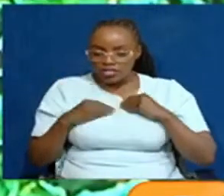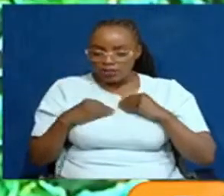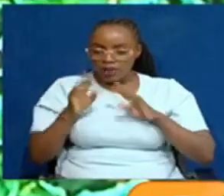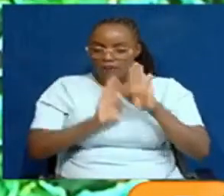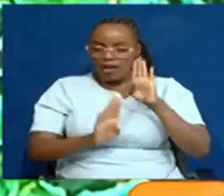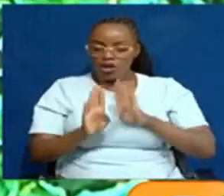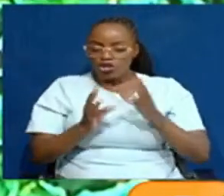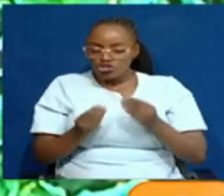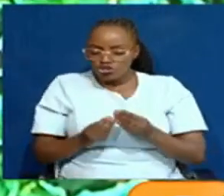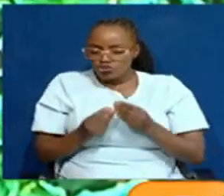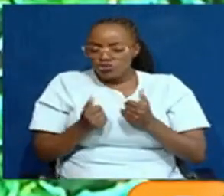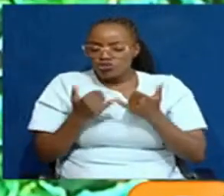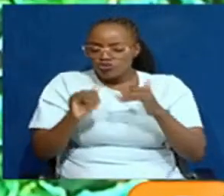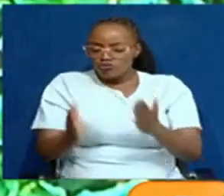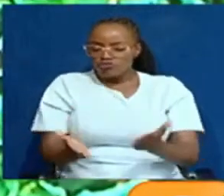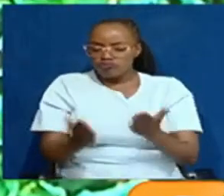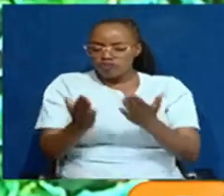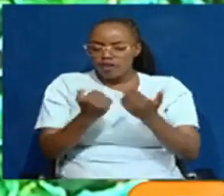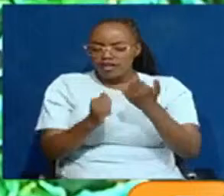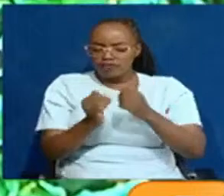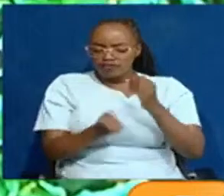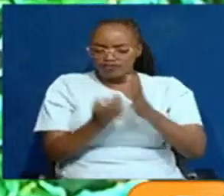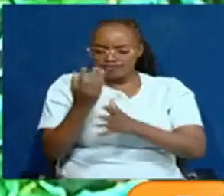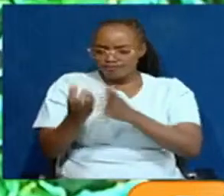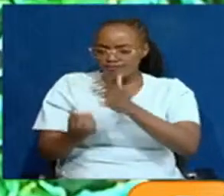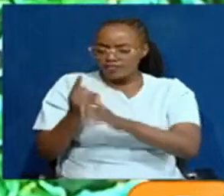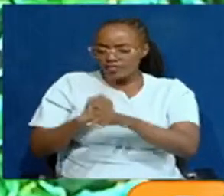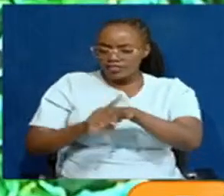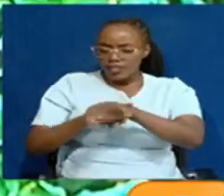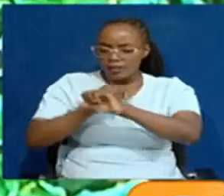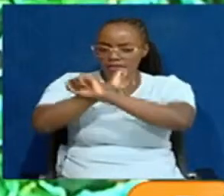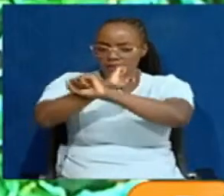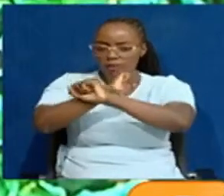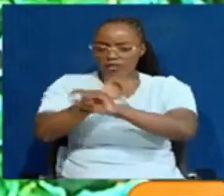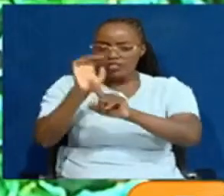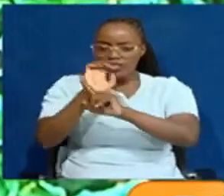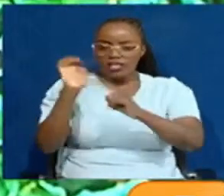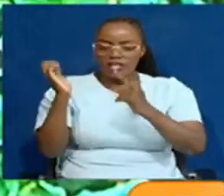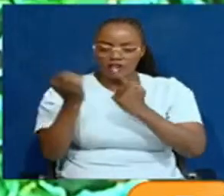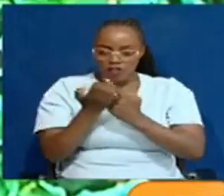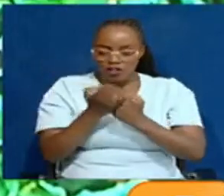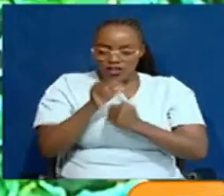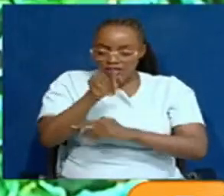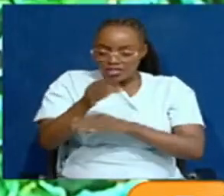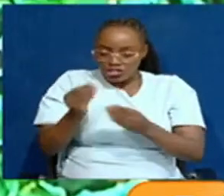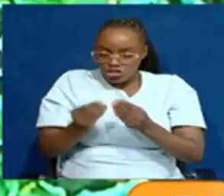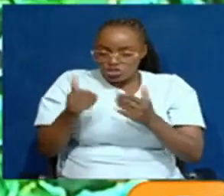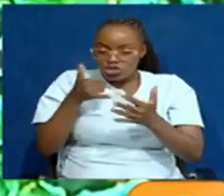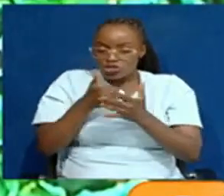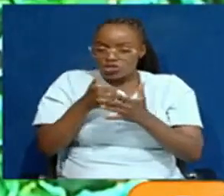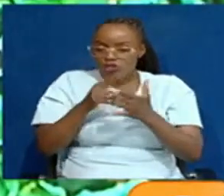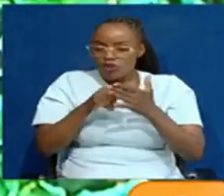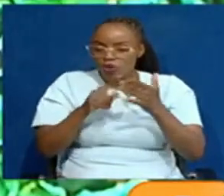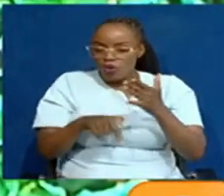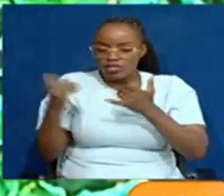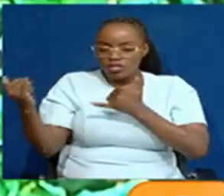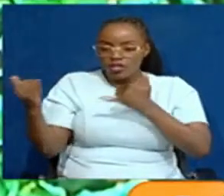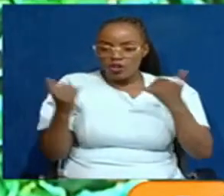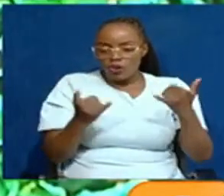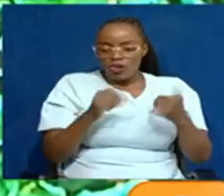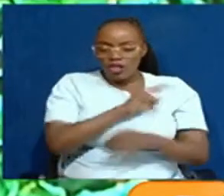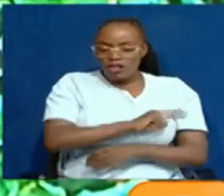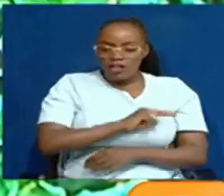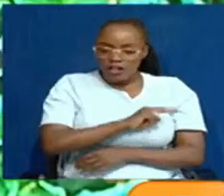biological solutions to enhance productivity while protecting the environment. These solutions involve introducing